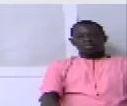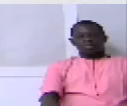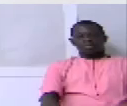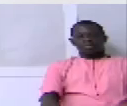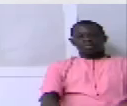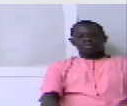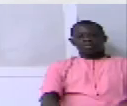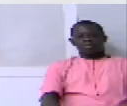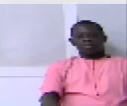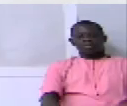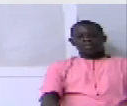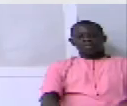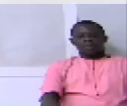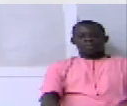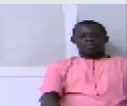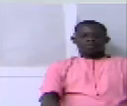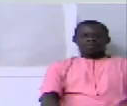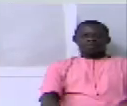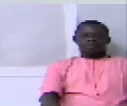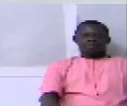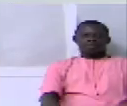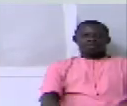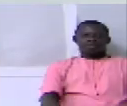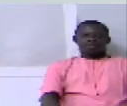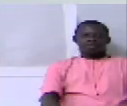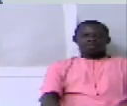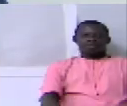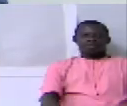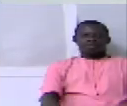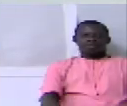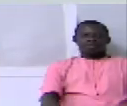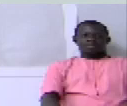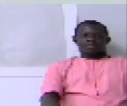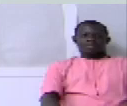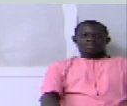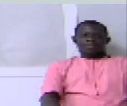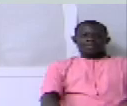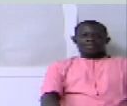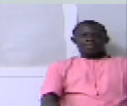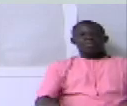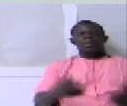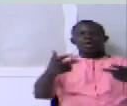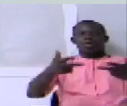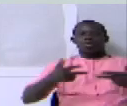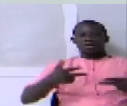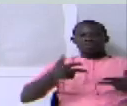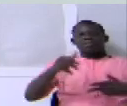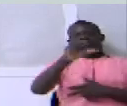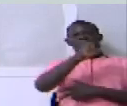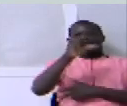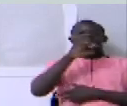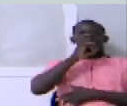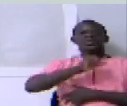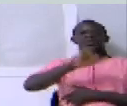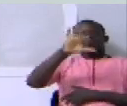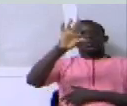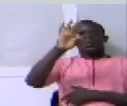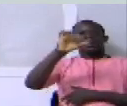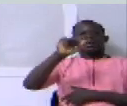Mandinka interpreters, are we ready? Thank you. Welcome back, Mr. Tamba.